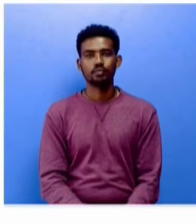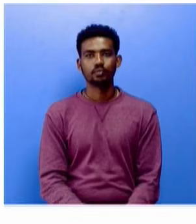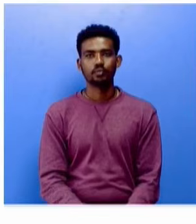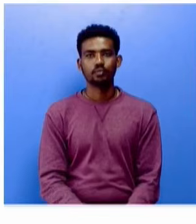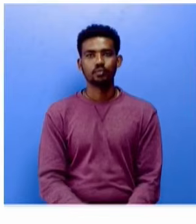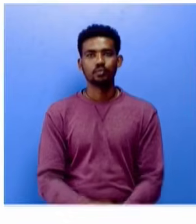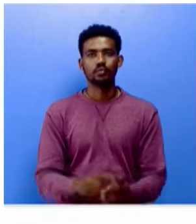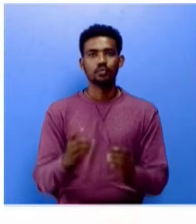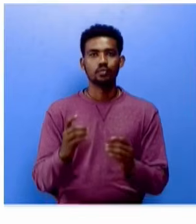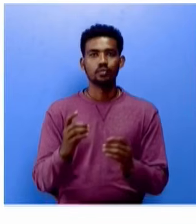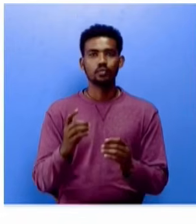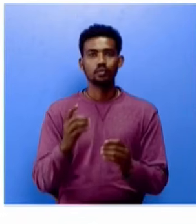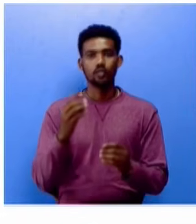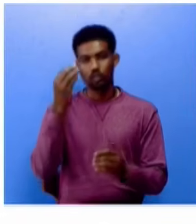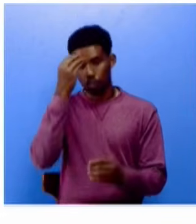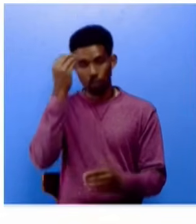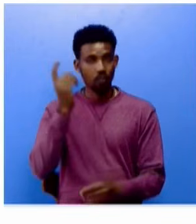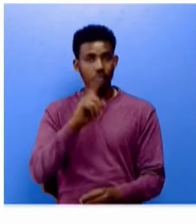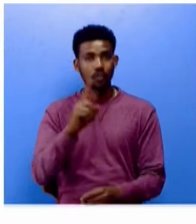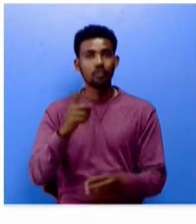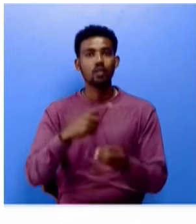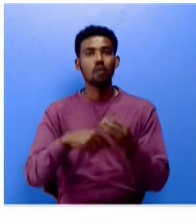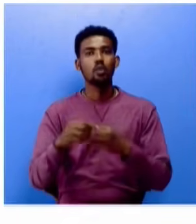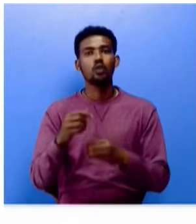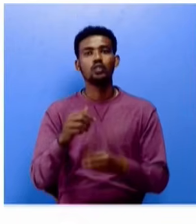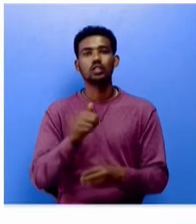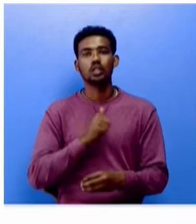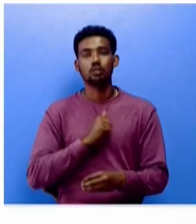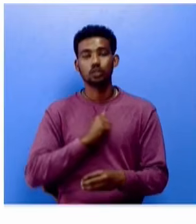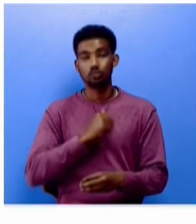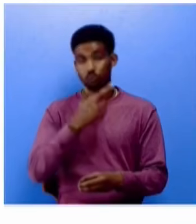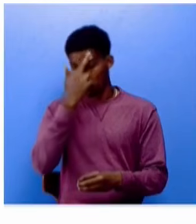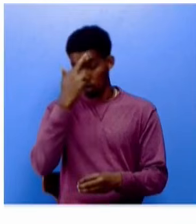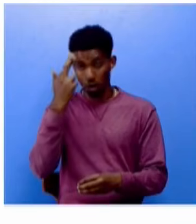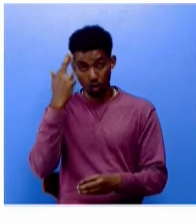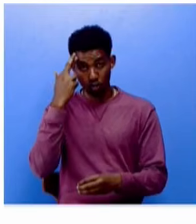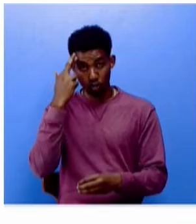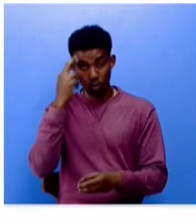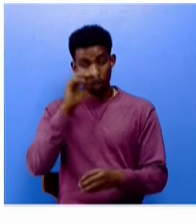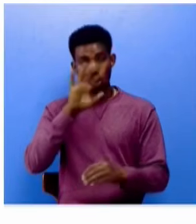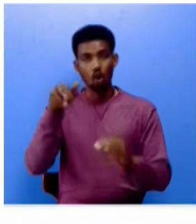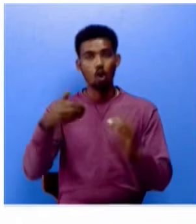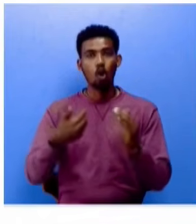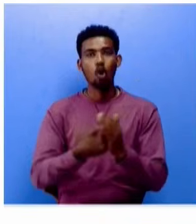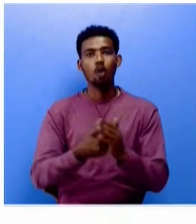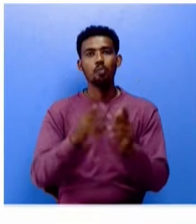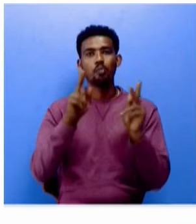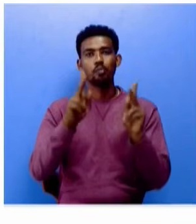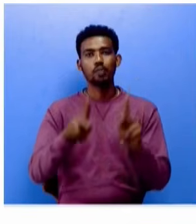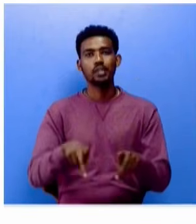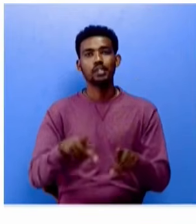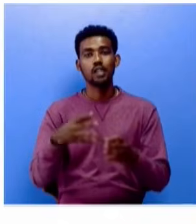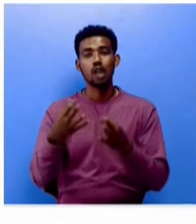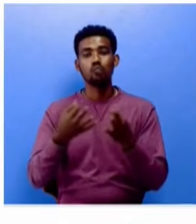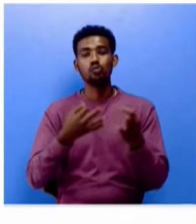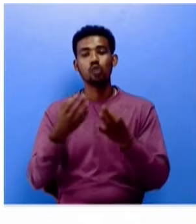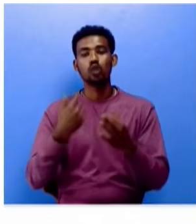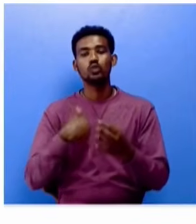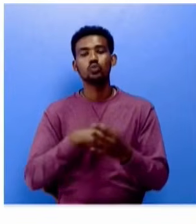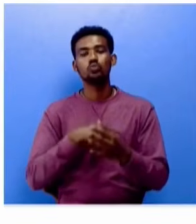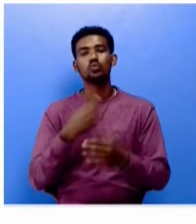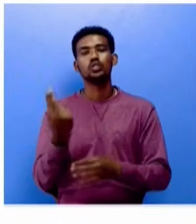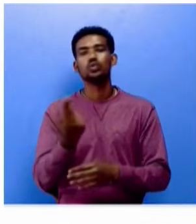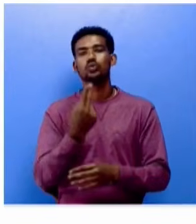Don't worry about the subject, because for all personal pronouns we can use